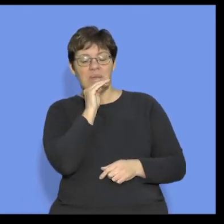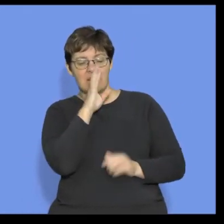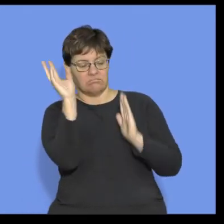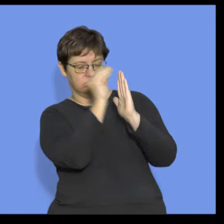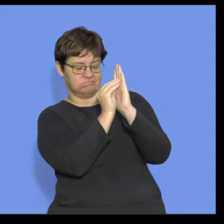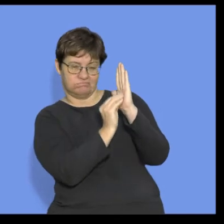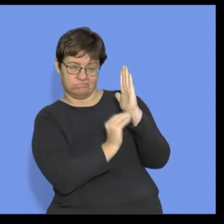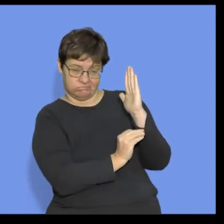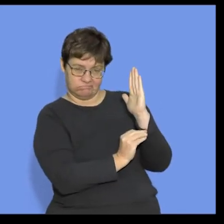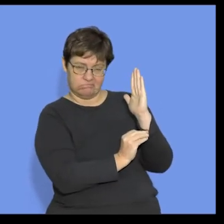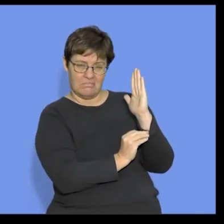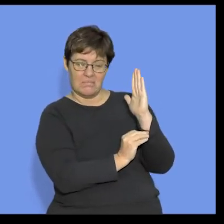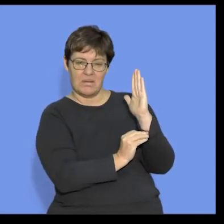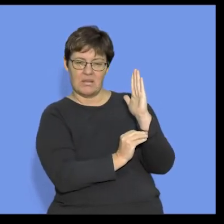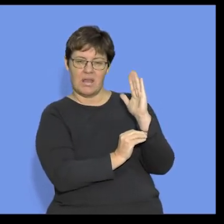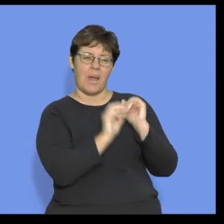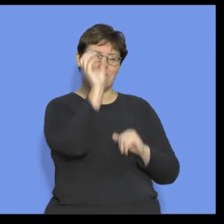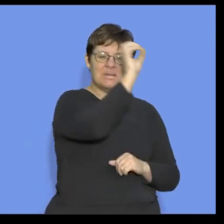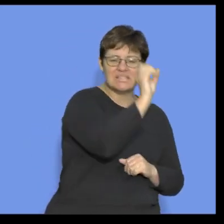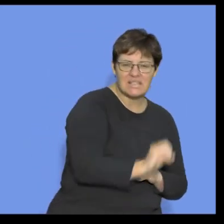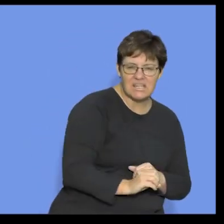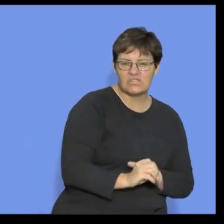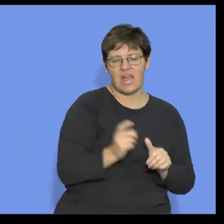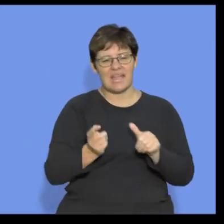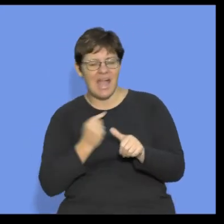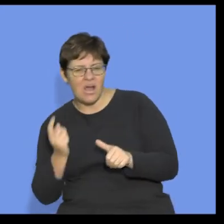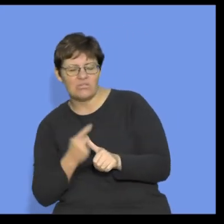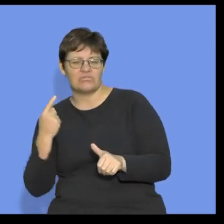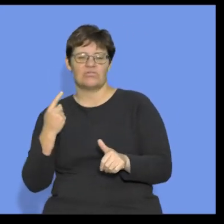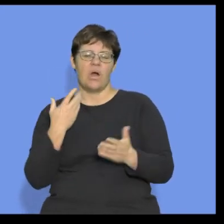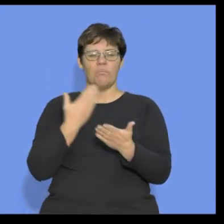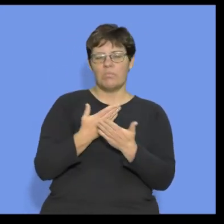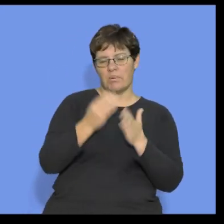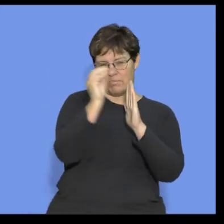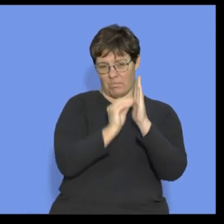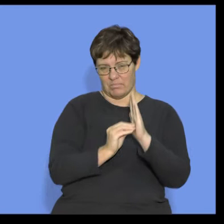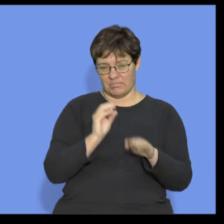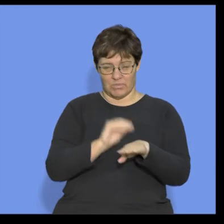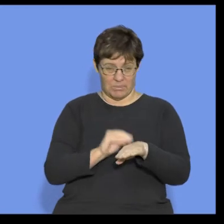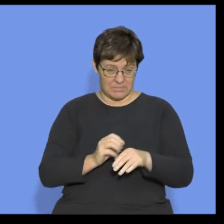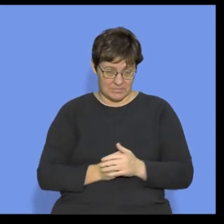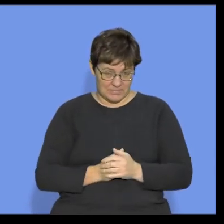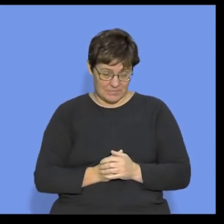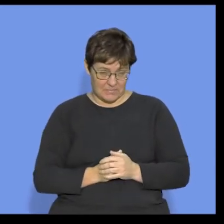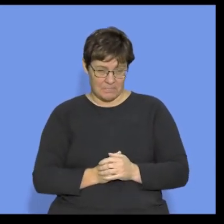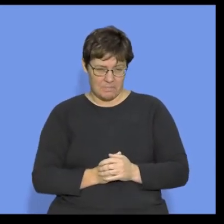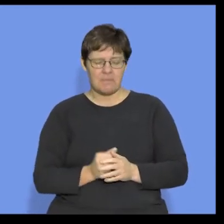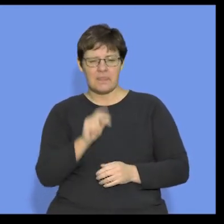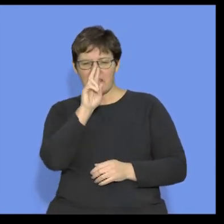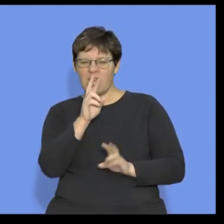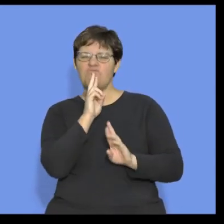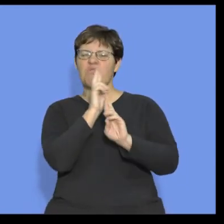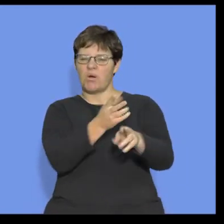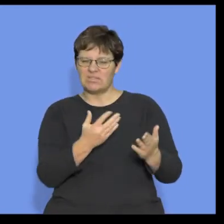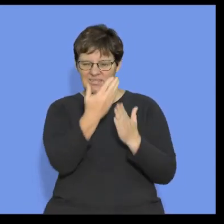records of counts or percentage and probability problems, okay? You probably have seen that, yeah.